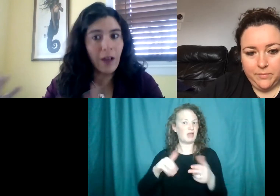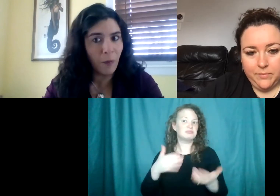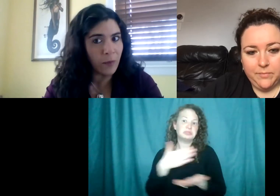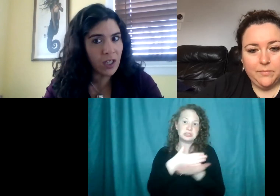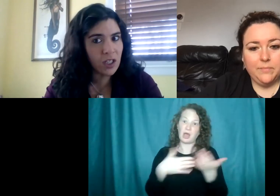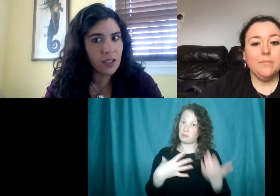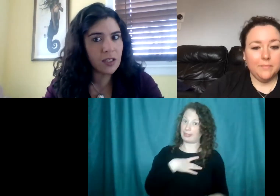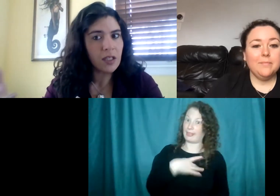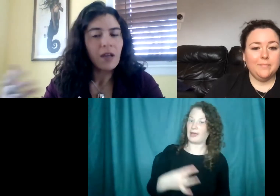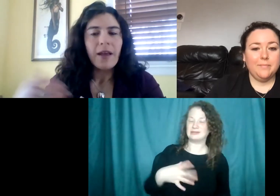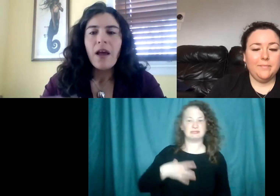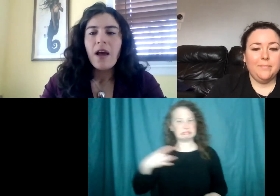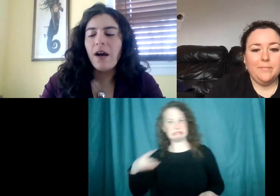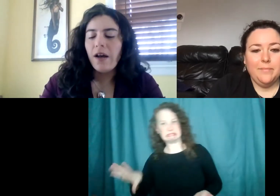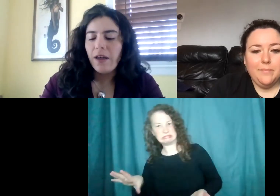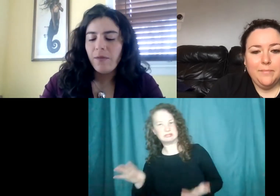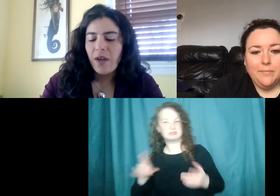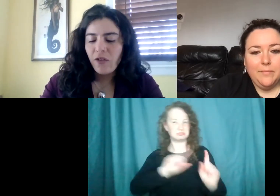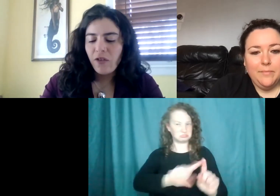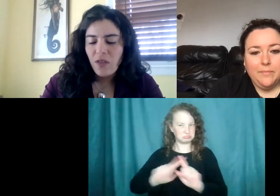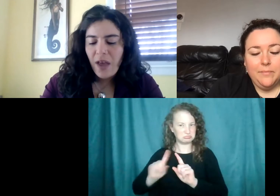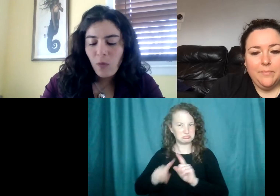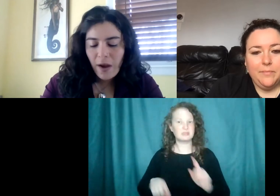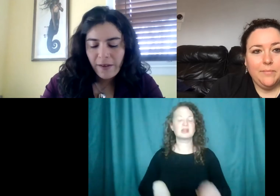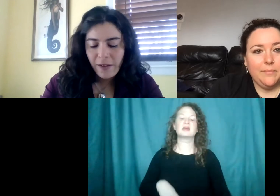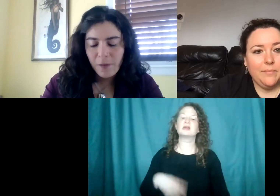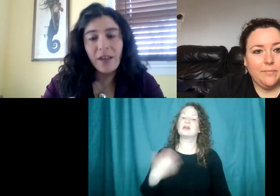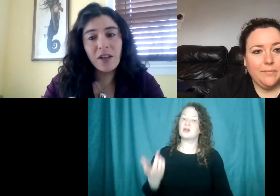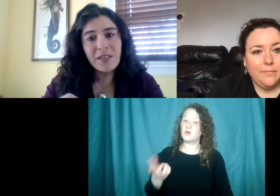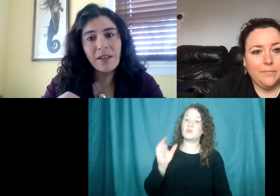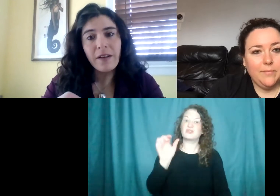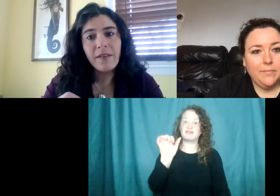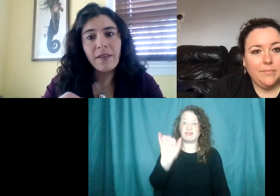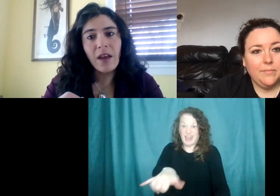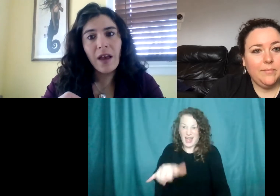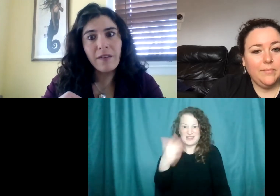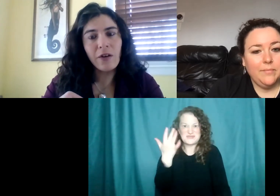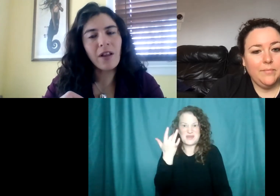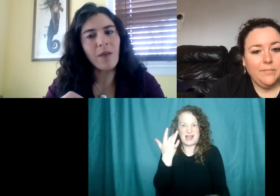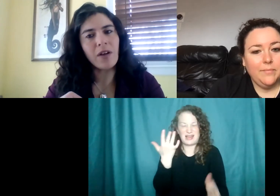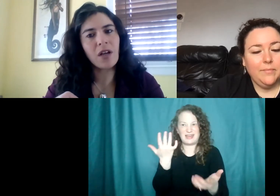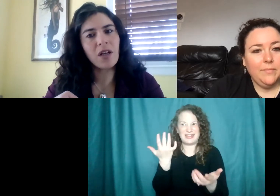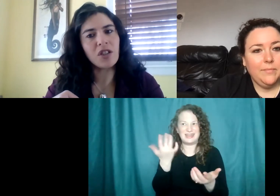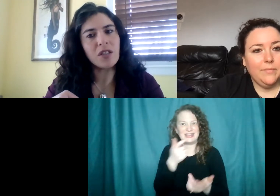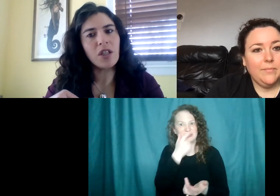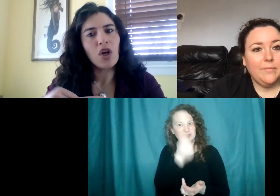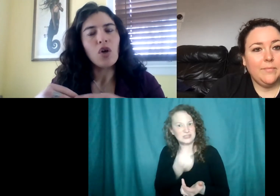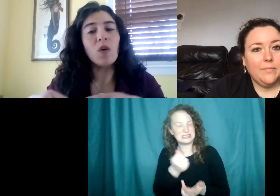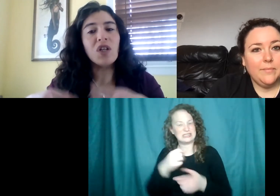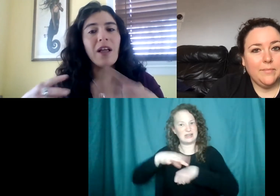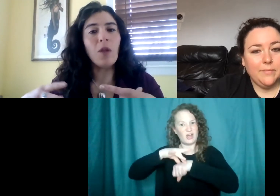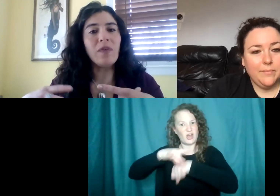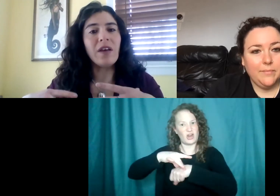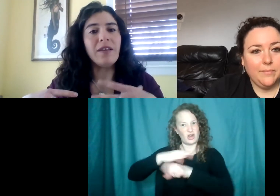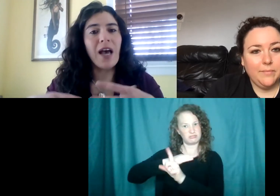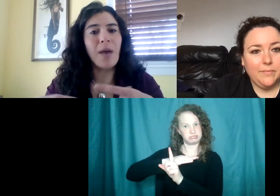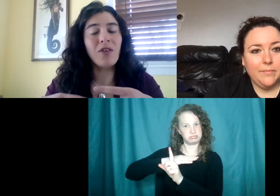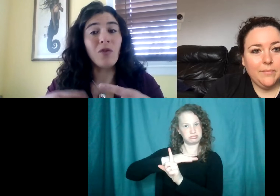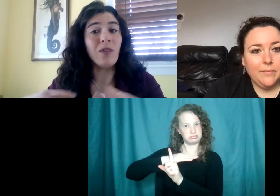of kelp species. And so that's why it's going to be interesting to see, as our climate changes, which